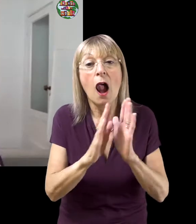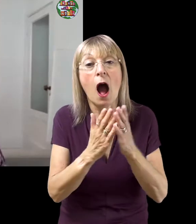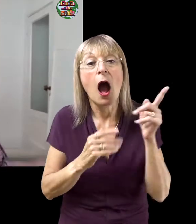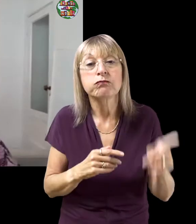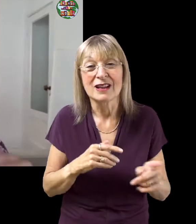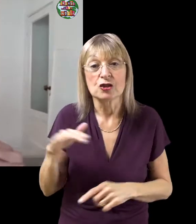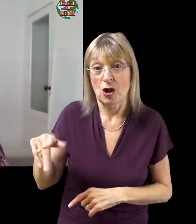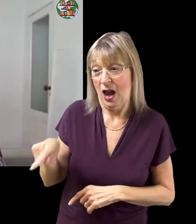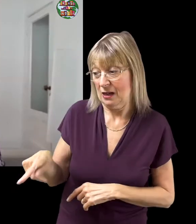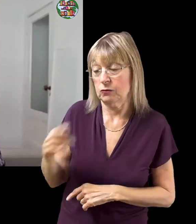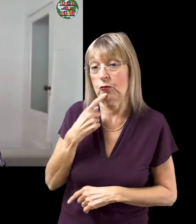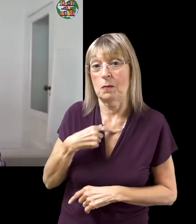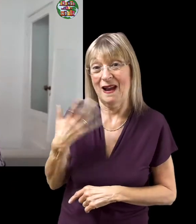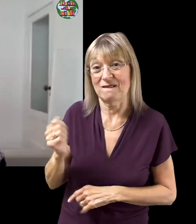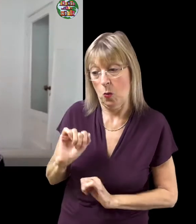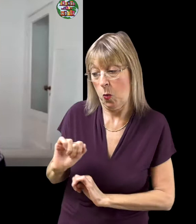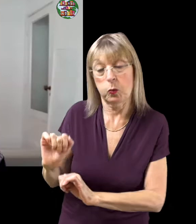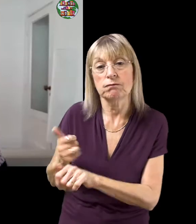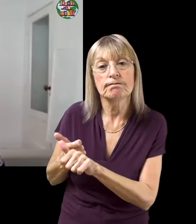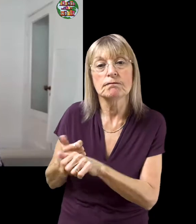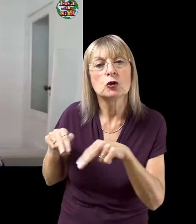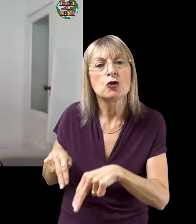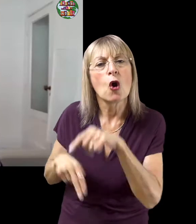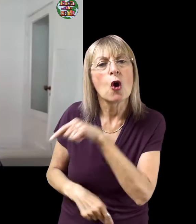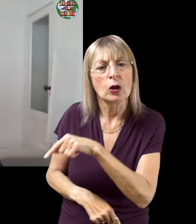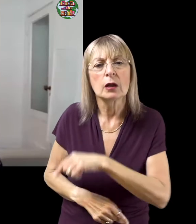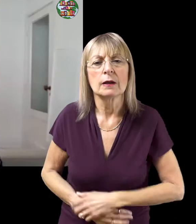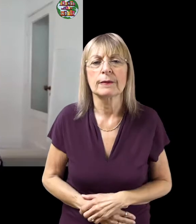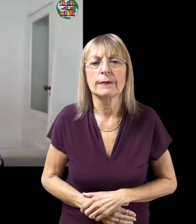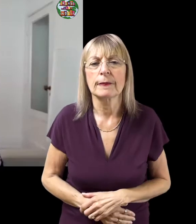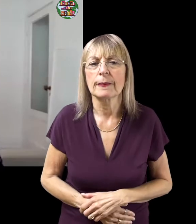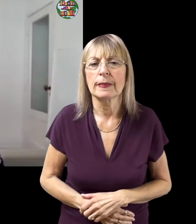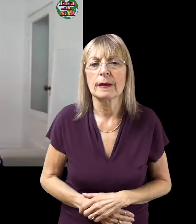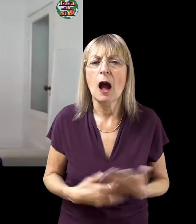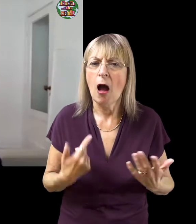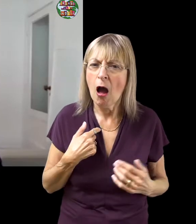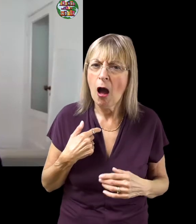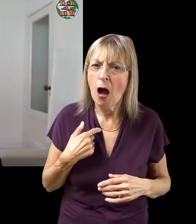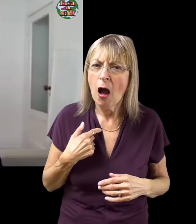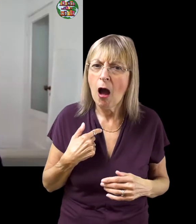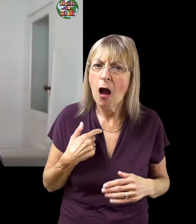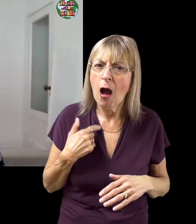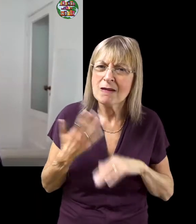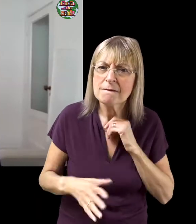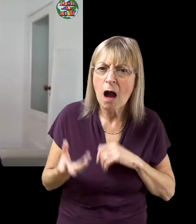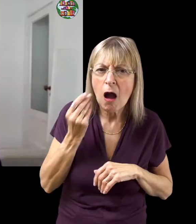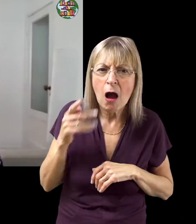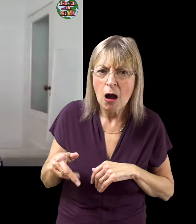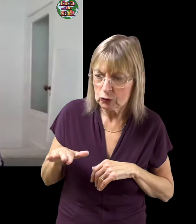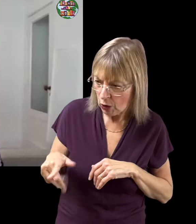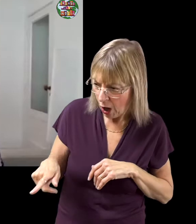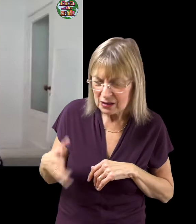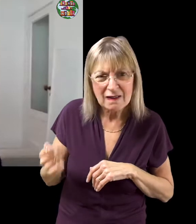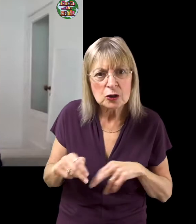And then I was in a library, and this kid told me he owns an assistance dog. And I had actually